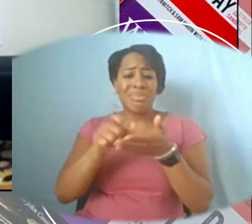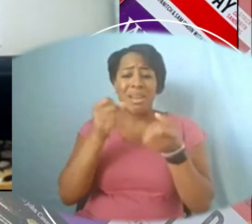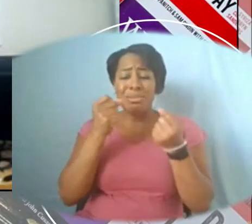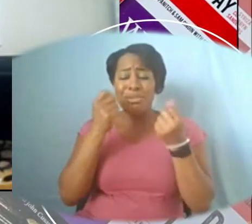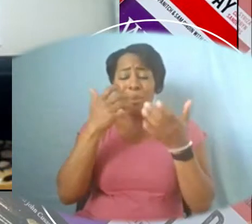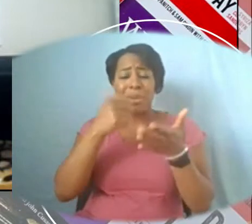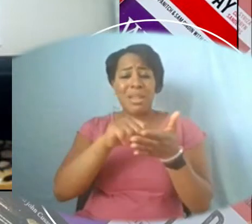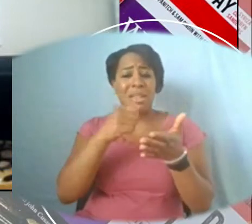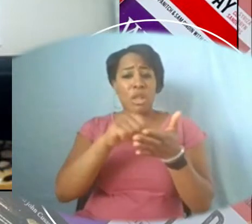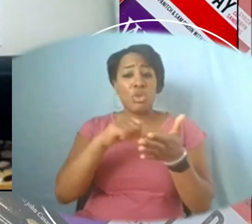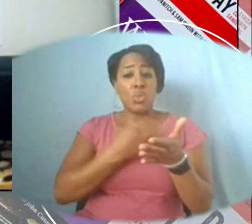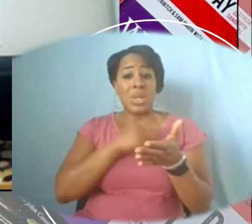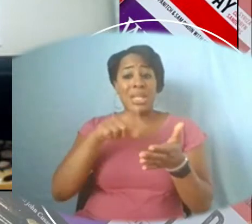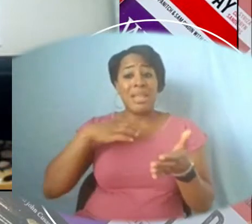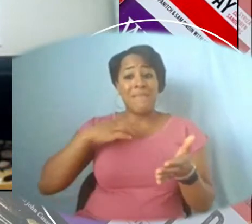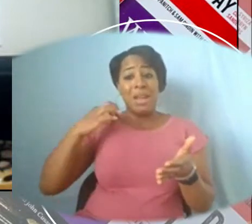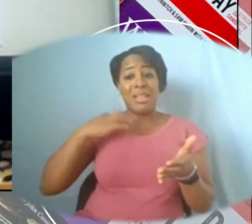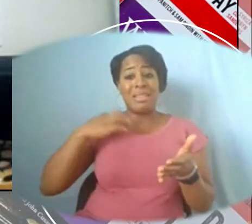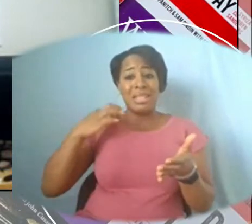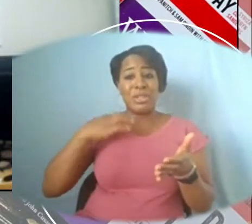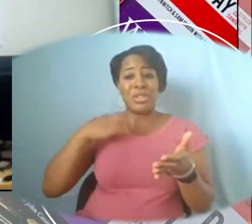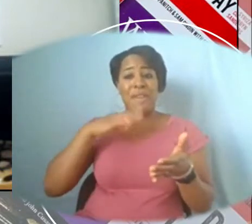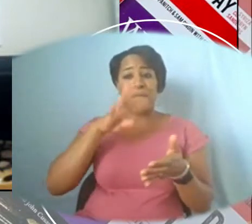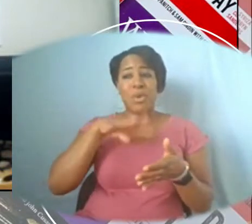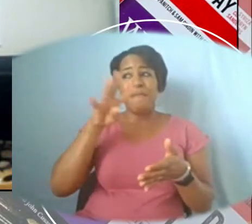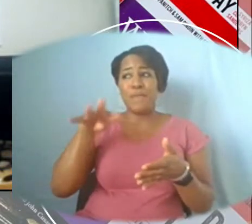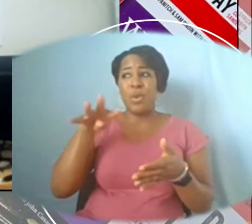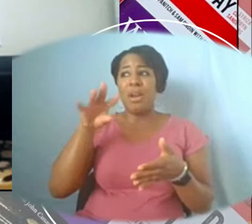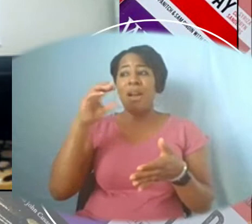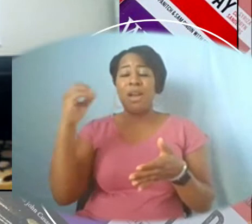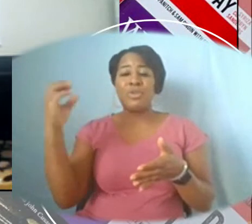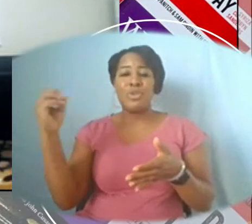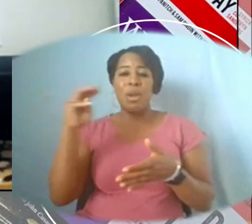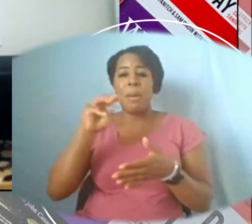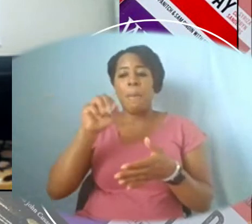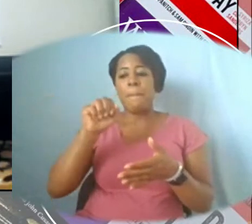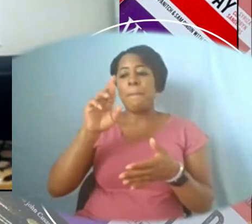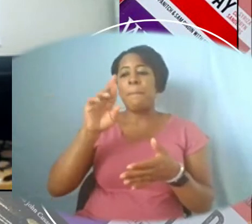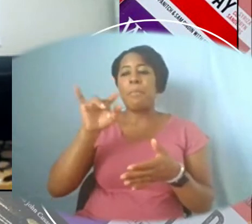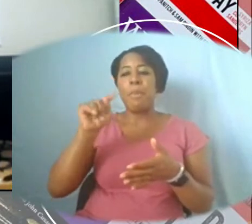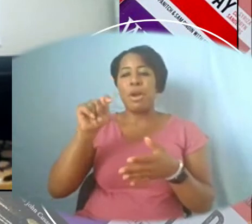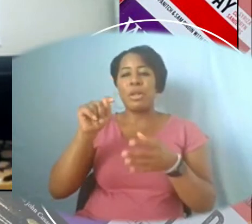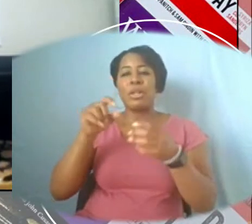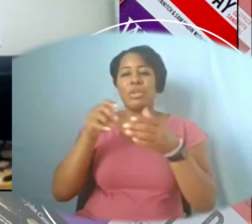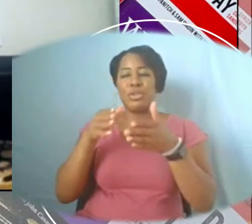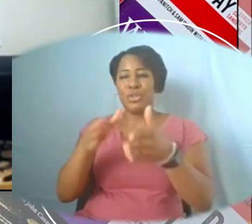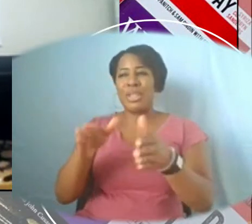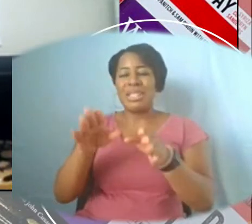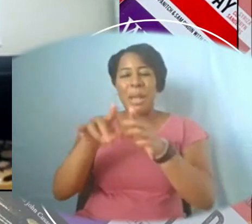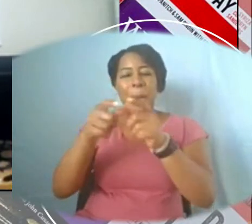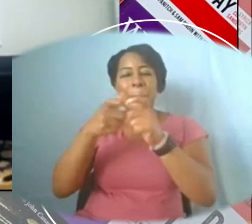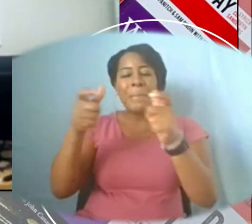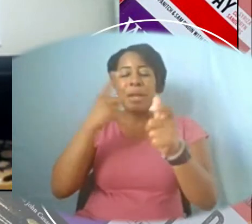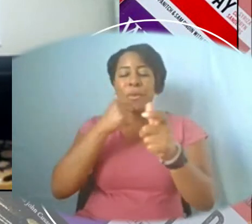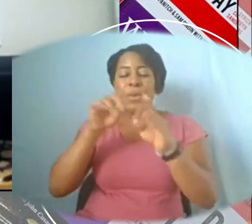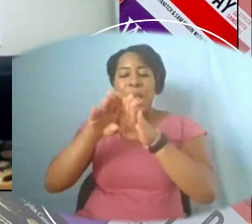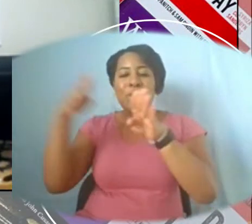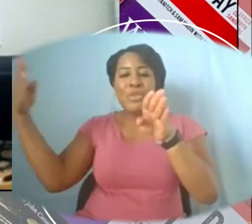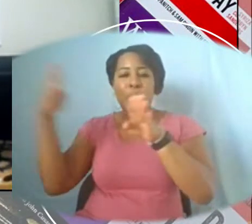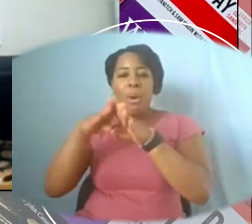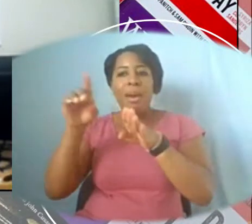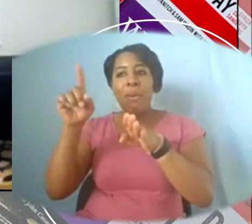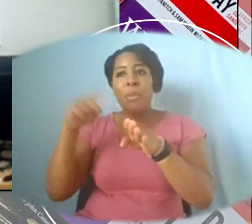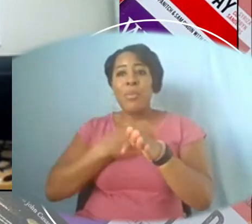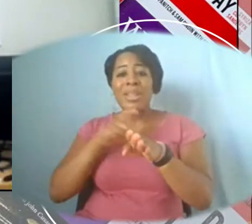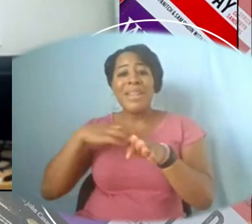4400 Market Street, the big red door in the black building, to come in and help us answer some of these letters. And I know other organizations who have this same